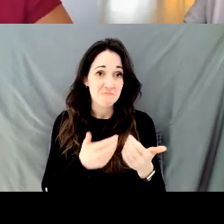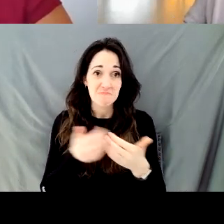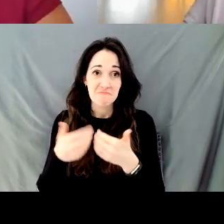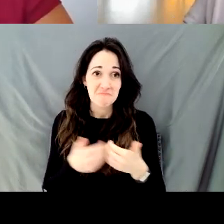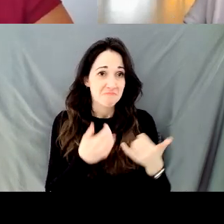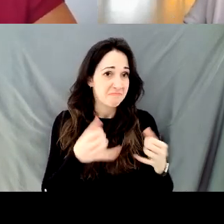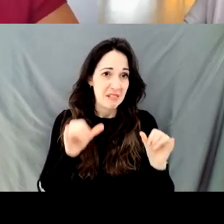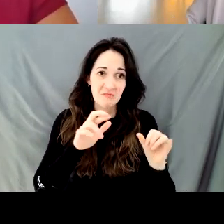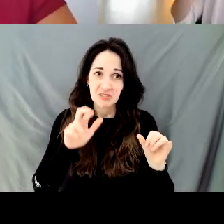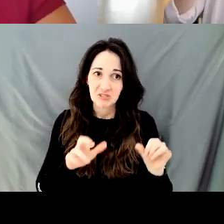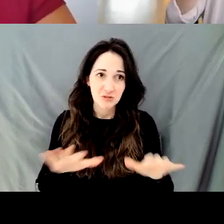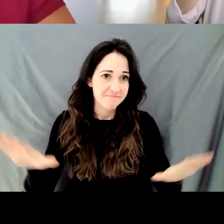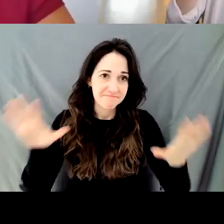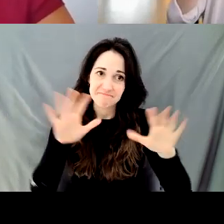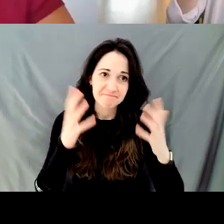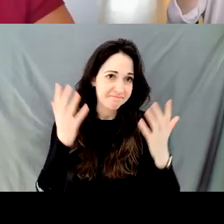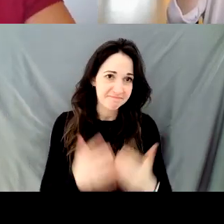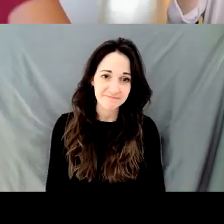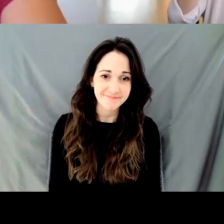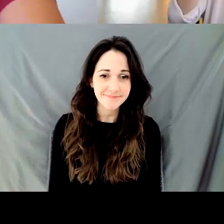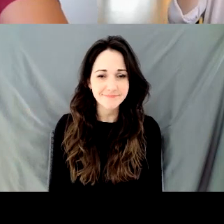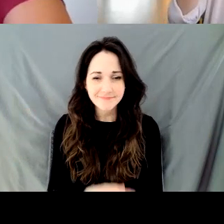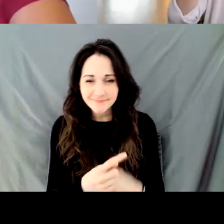All right. I saw another question in the chat.